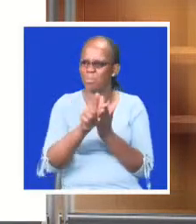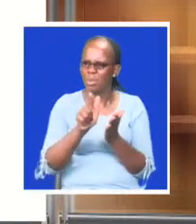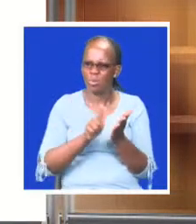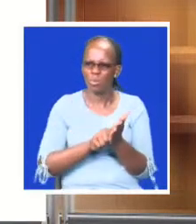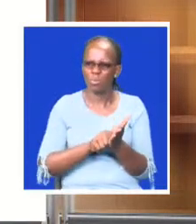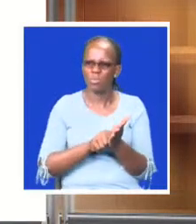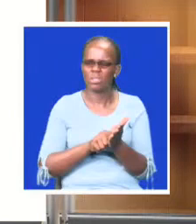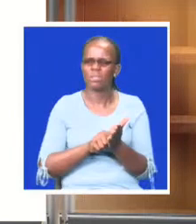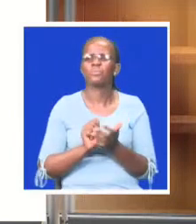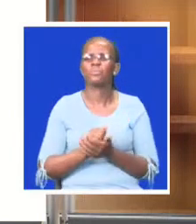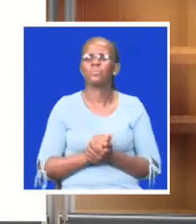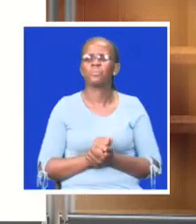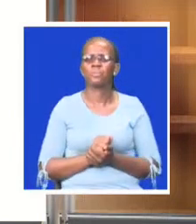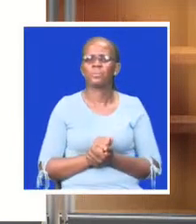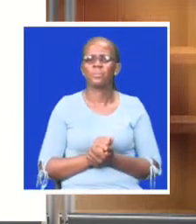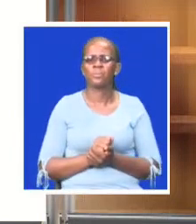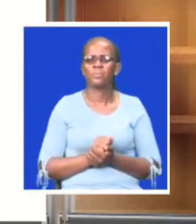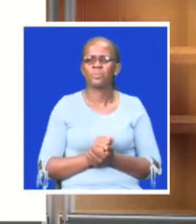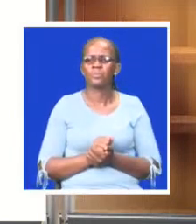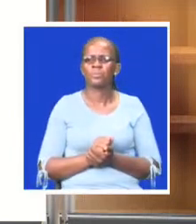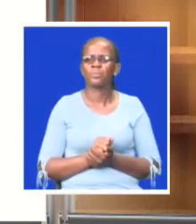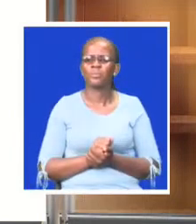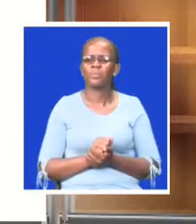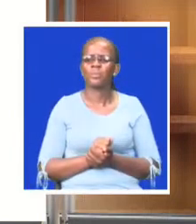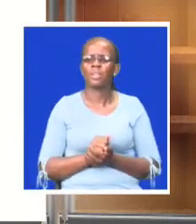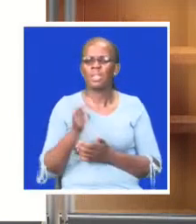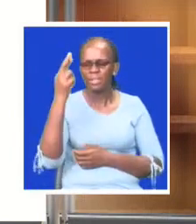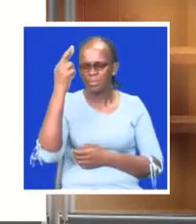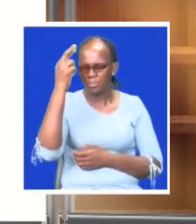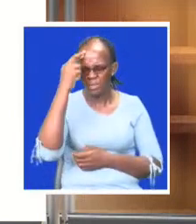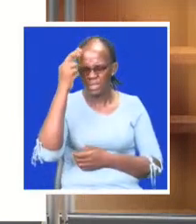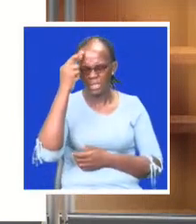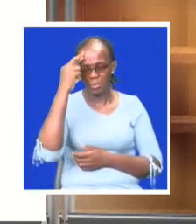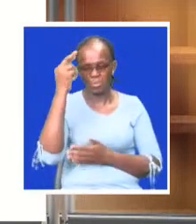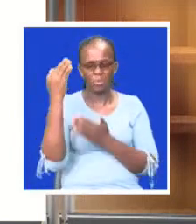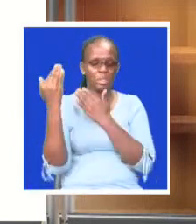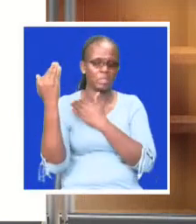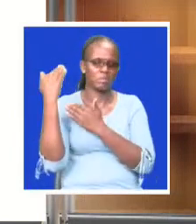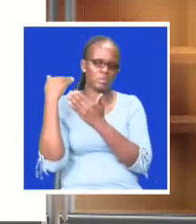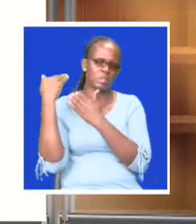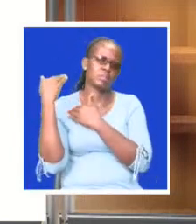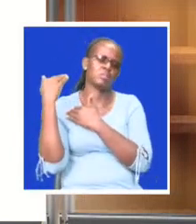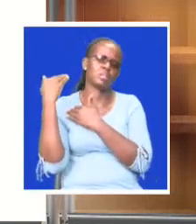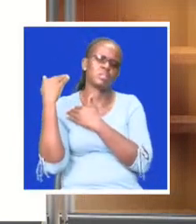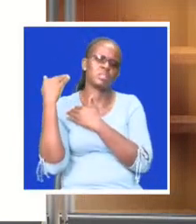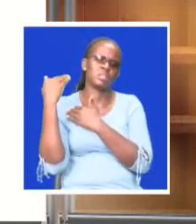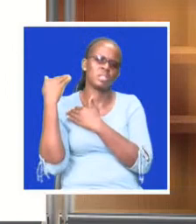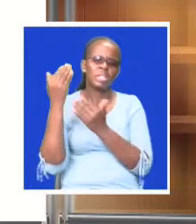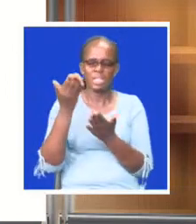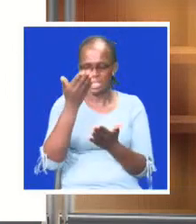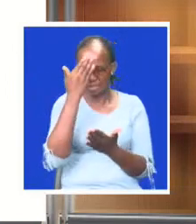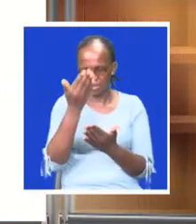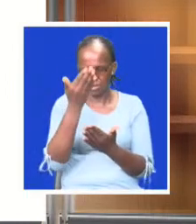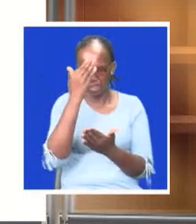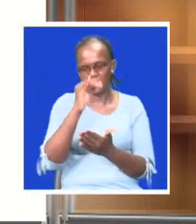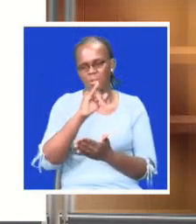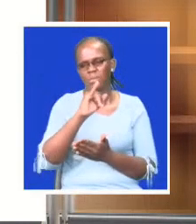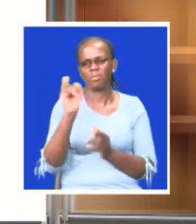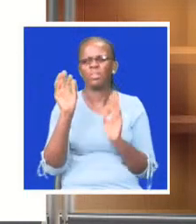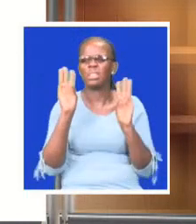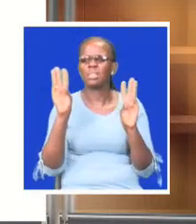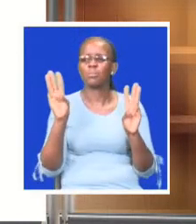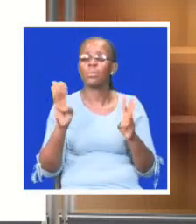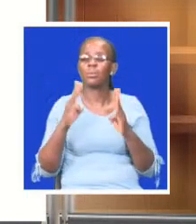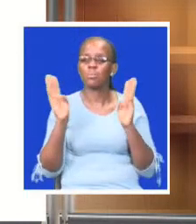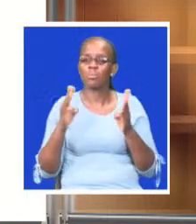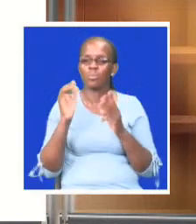Okay, dear learner, our previous lesson we learned about the first people God created,